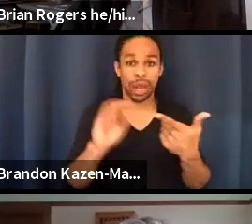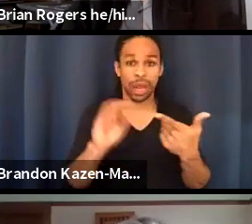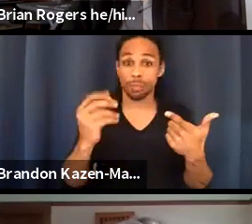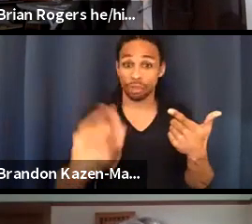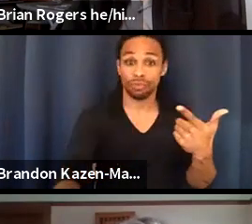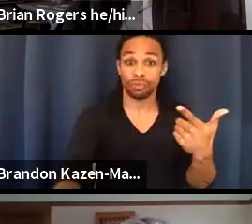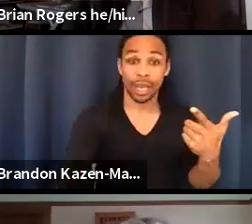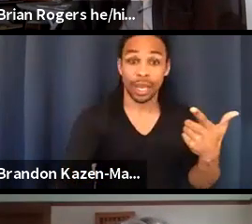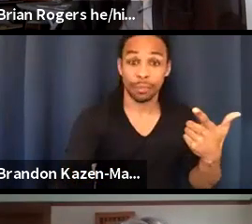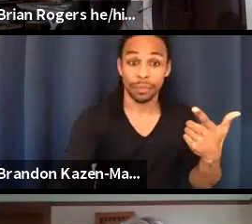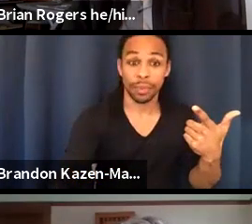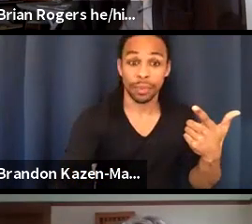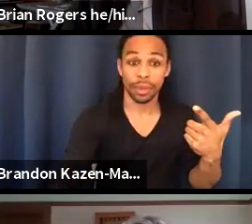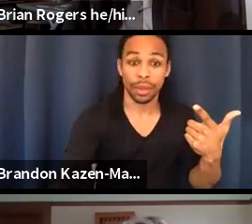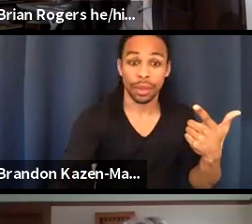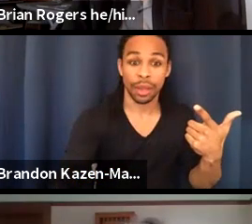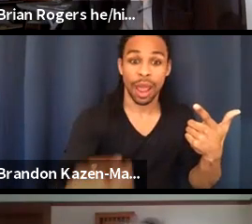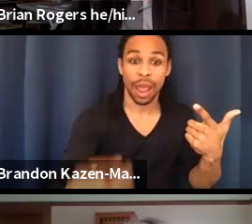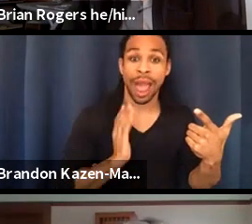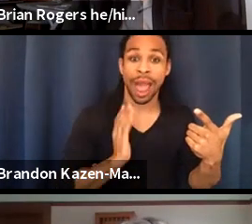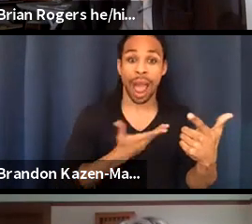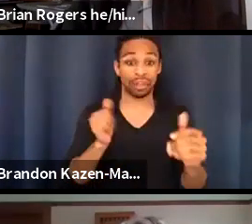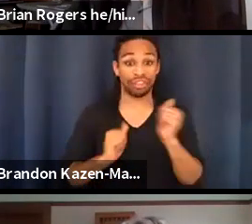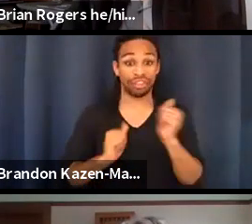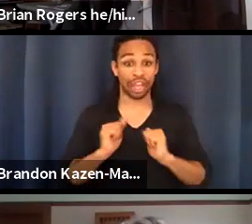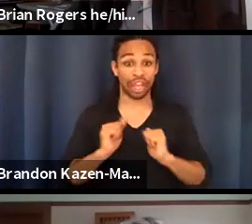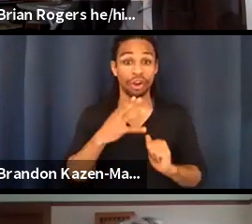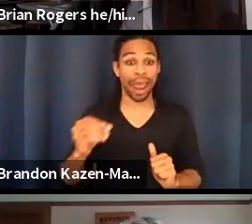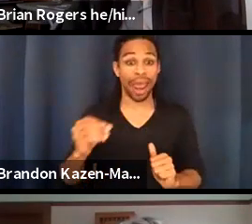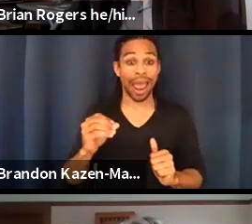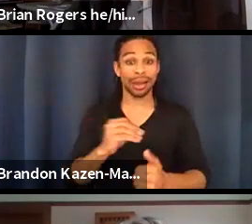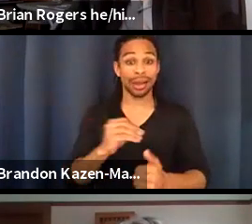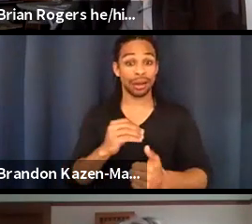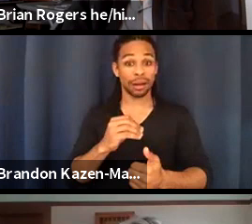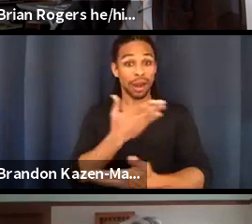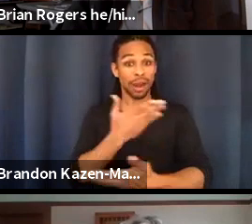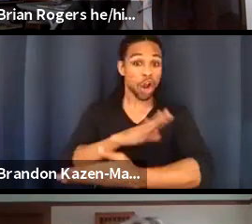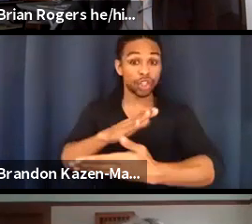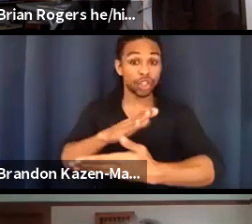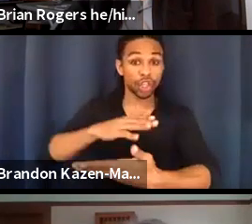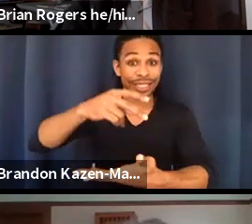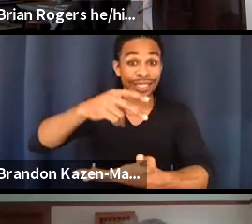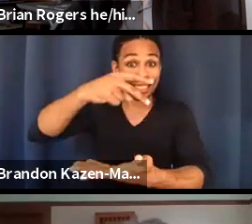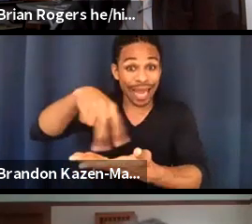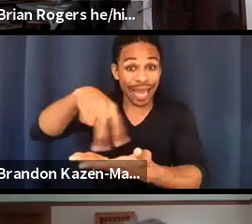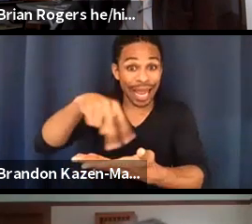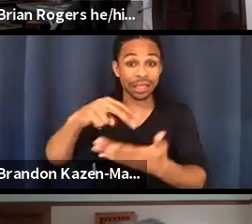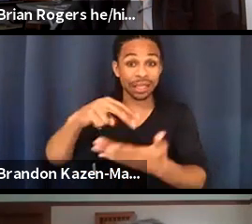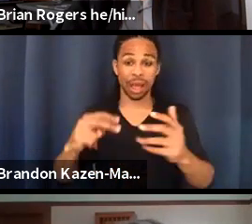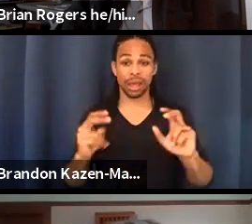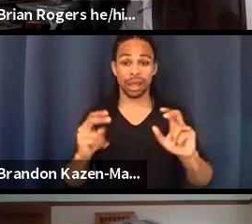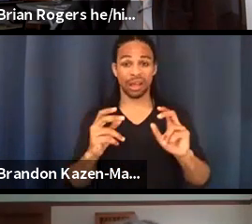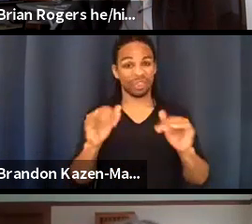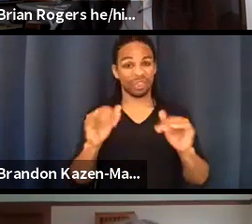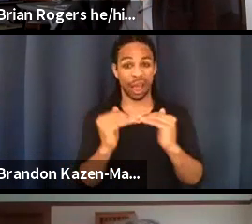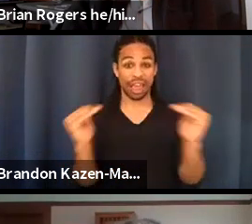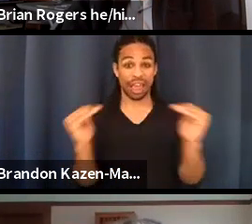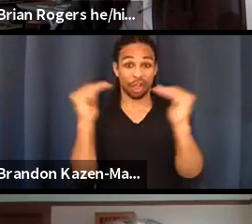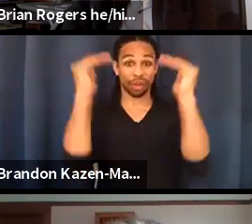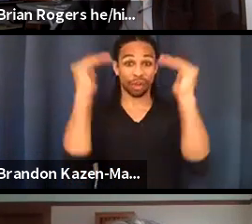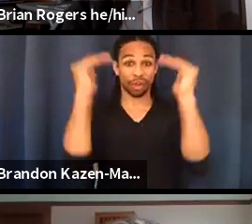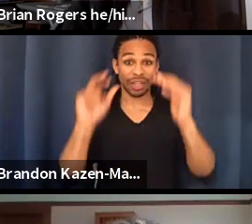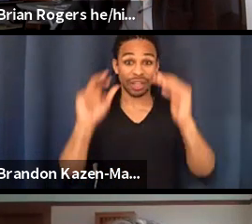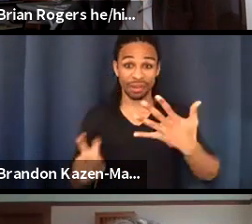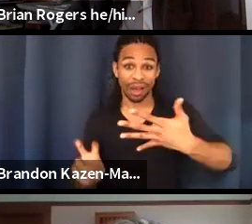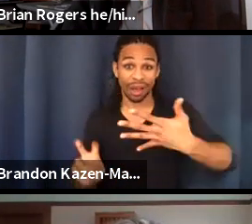and concert dance industry hierarchy has long been inequitable, and the pandemic just made that